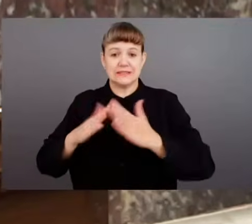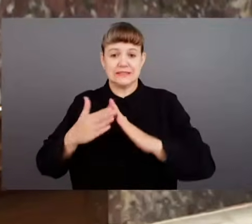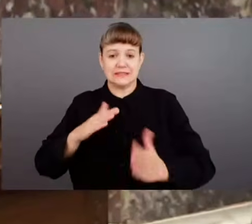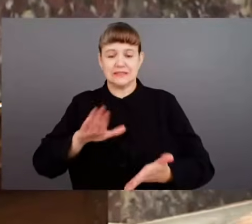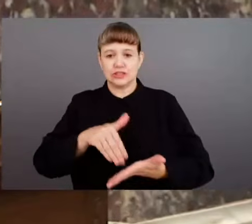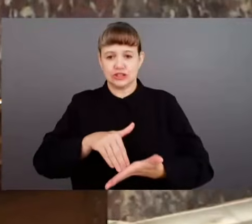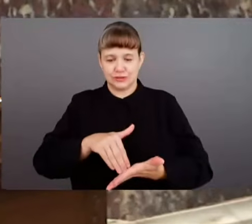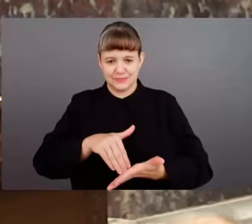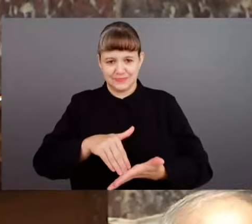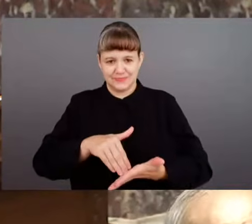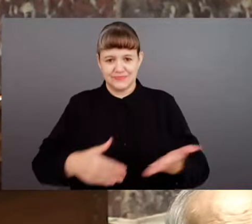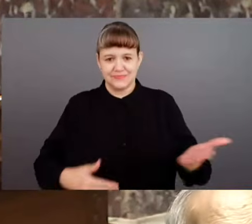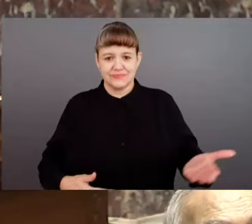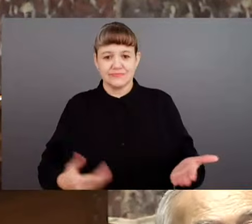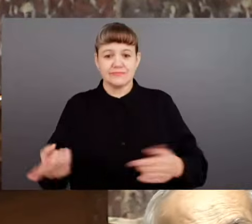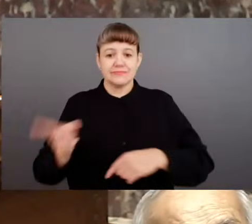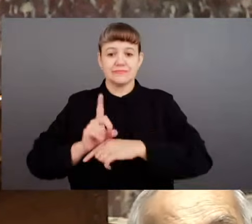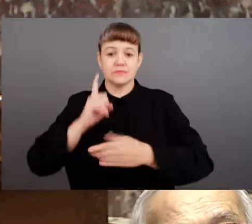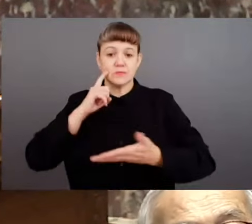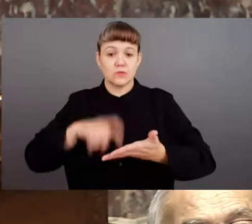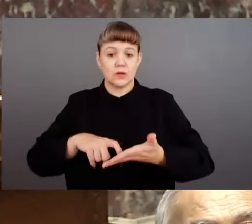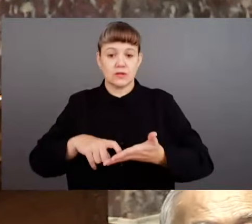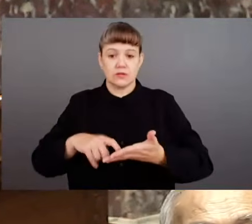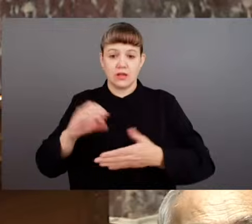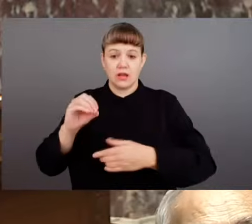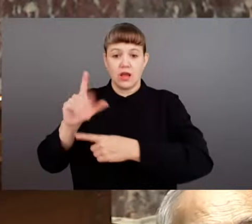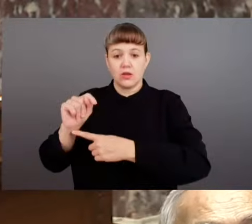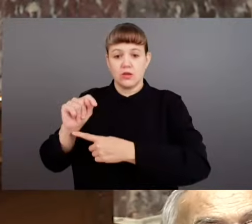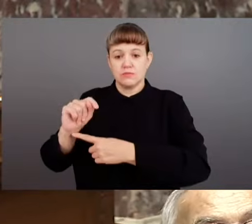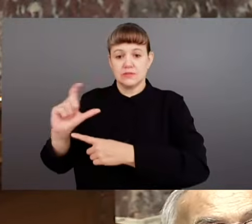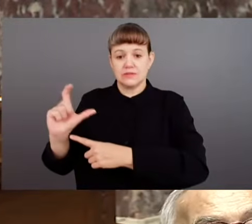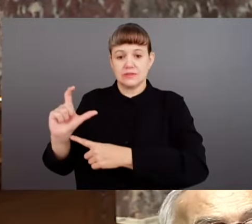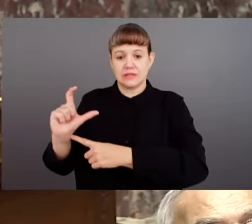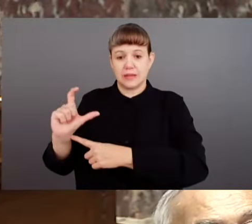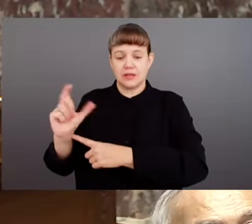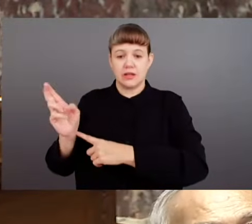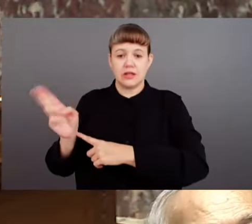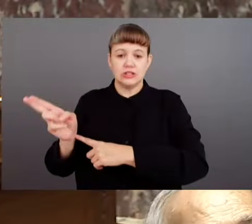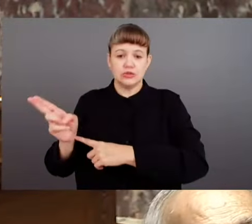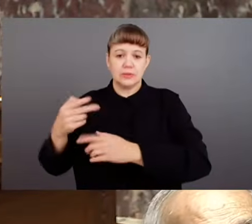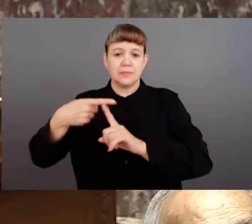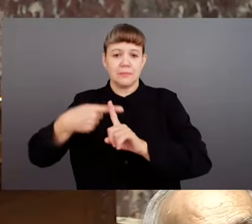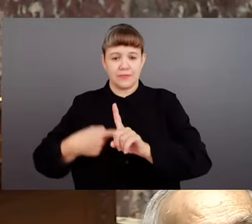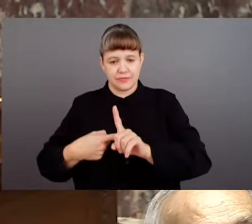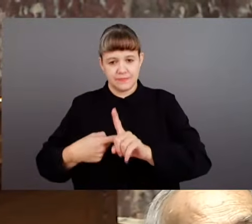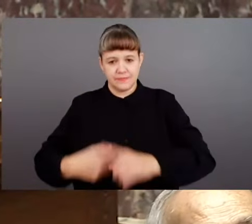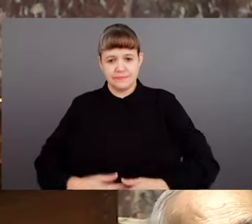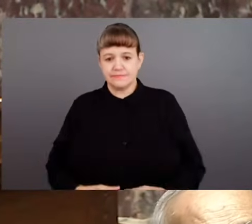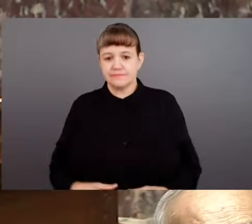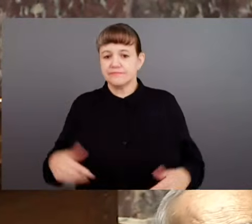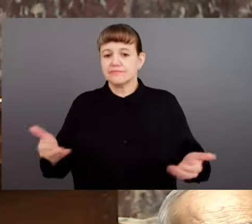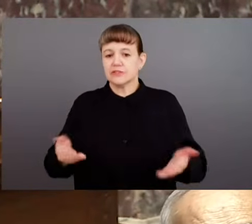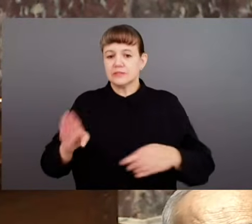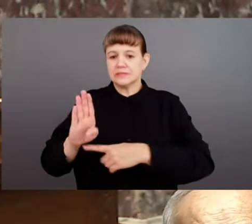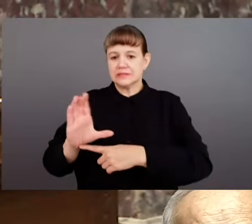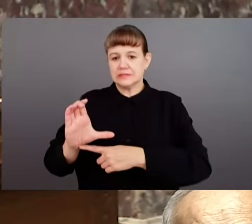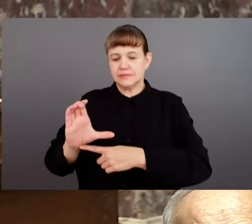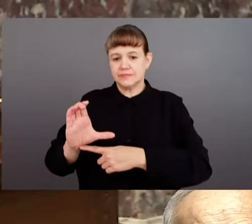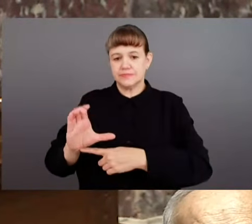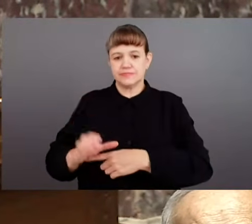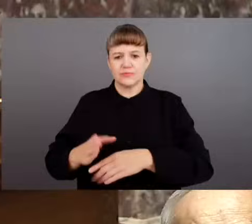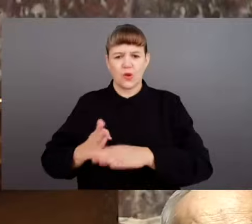Columbia. For over a century, Muslims and Islam have been an integral part of Canada's story, rich in wisdom, with